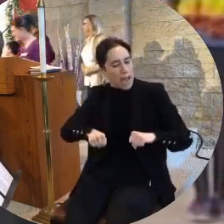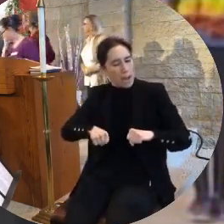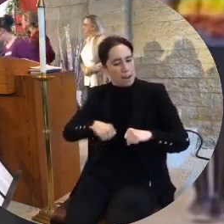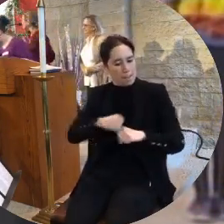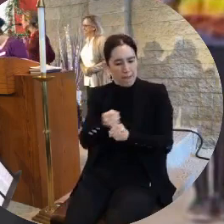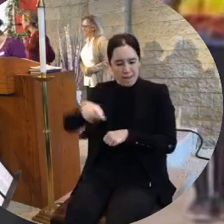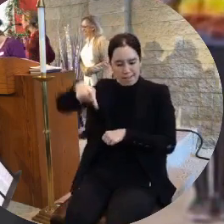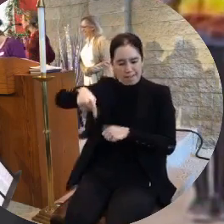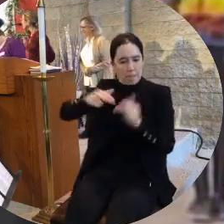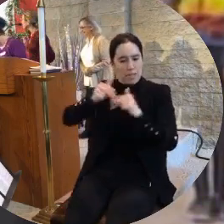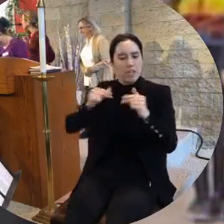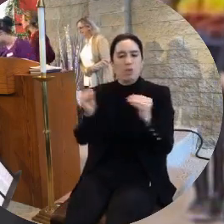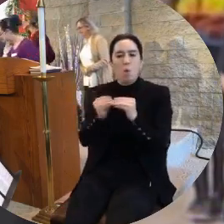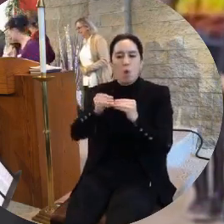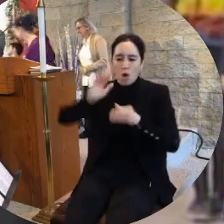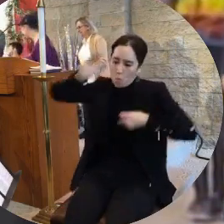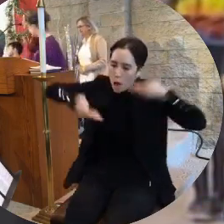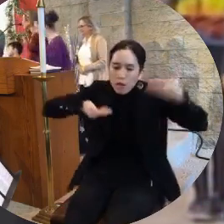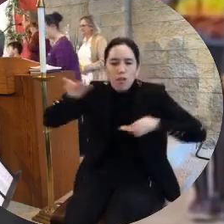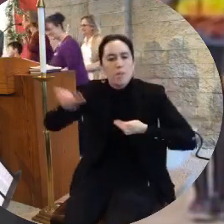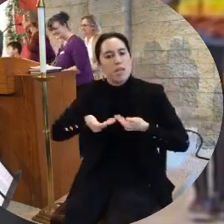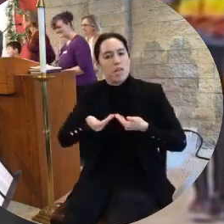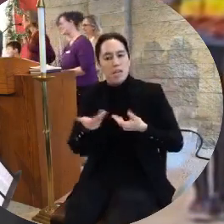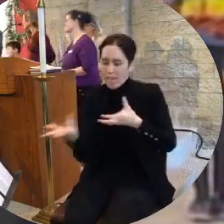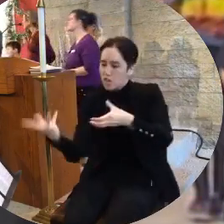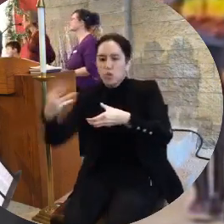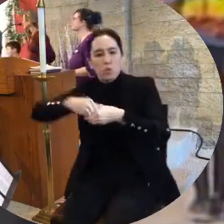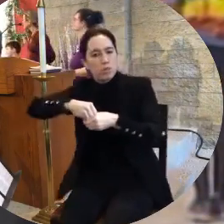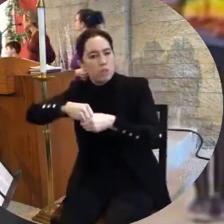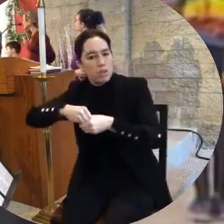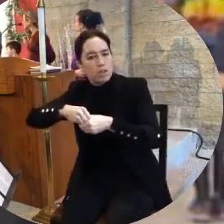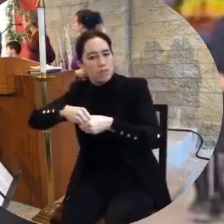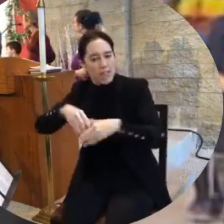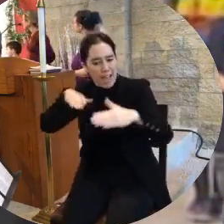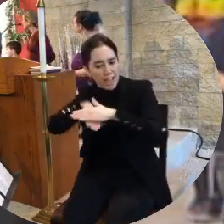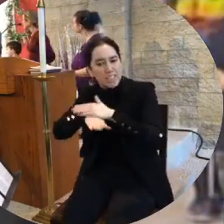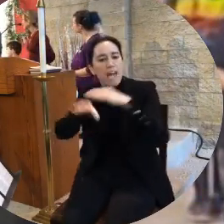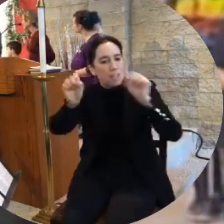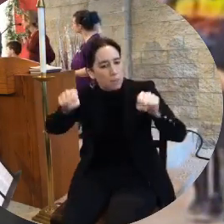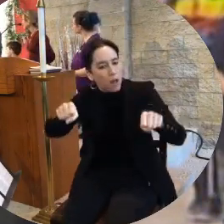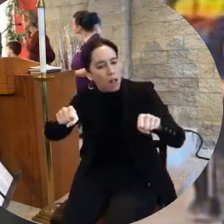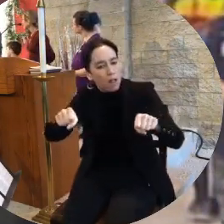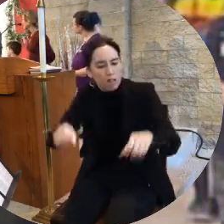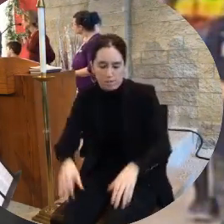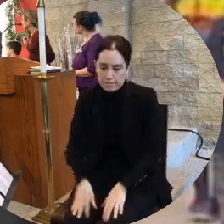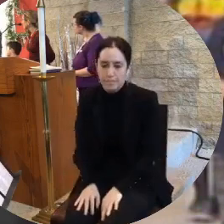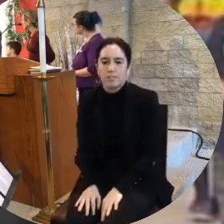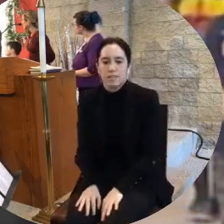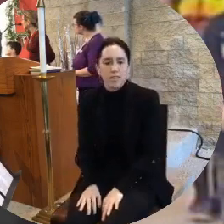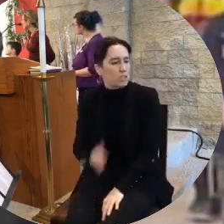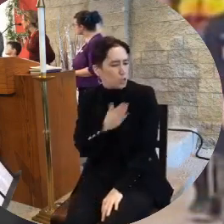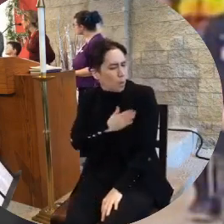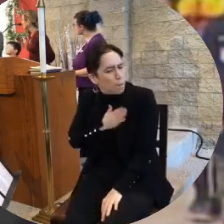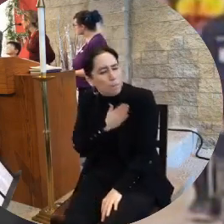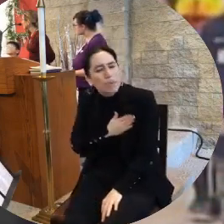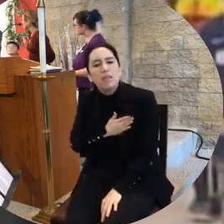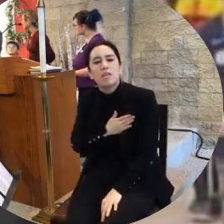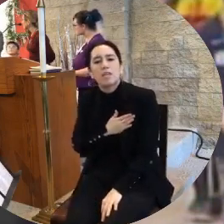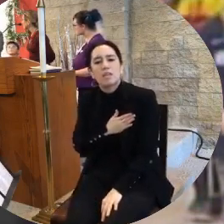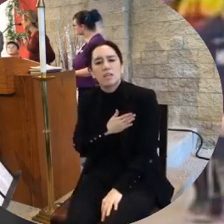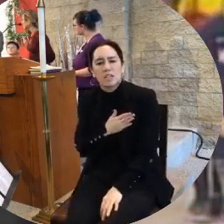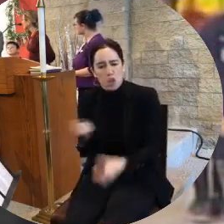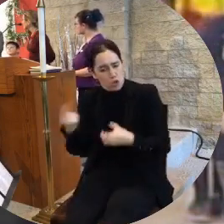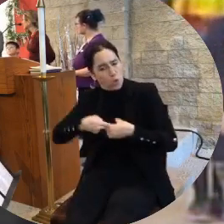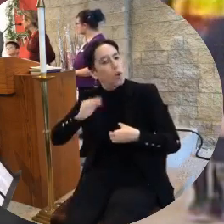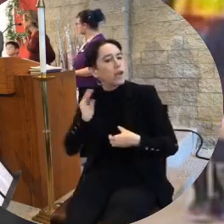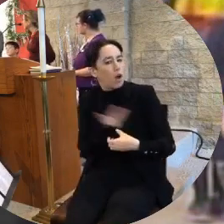We are open and welcoming, inclusive community. As you know, we have accessibility issues here as well. So come and enter into this